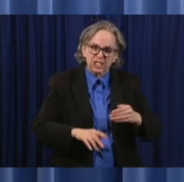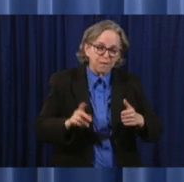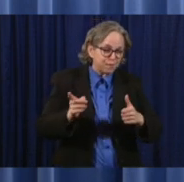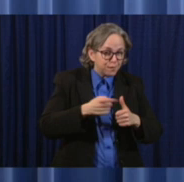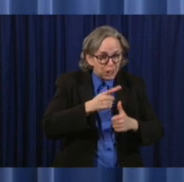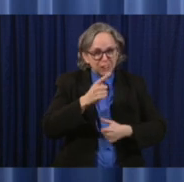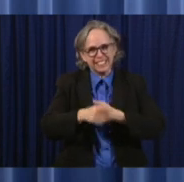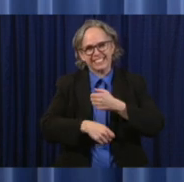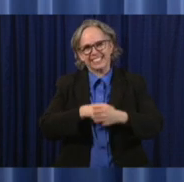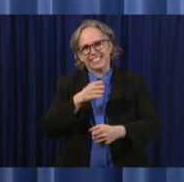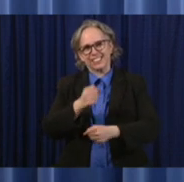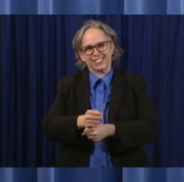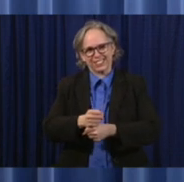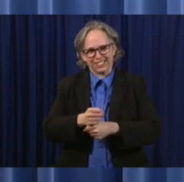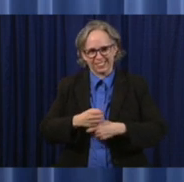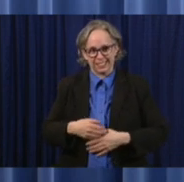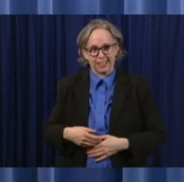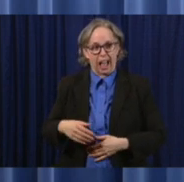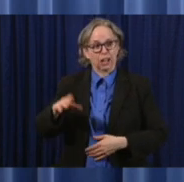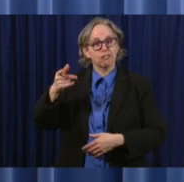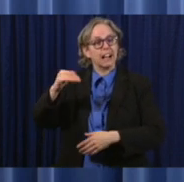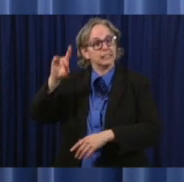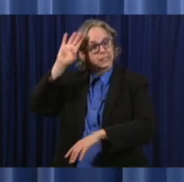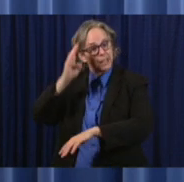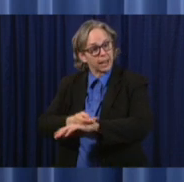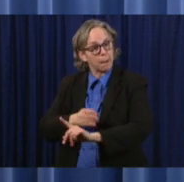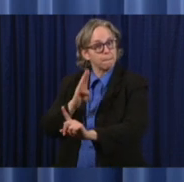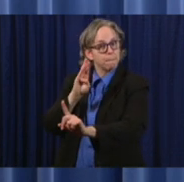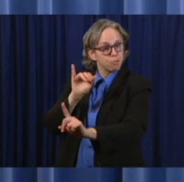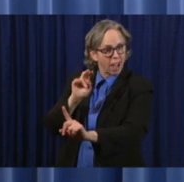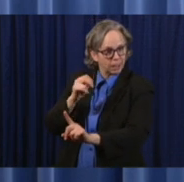Brian will be starting there in the fall.